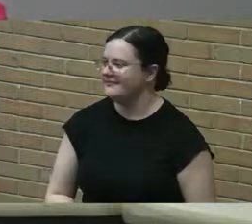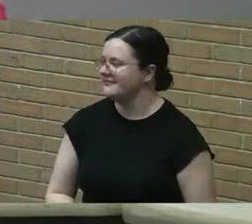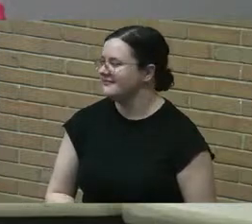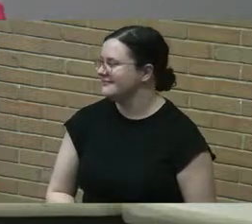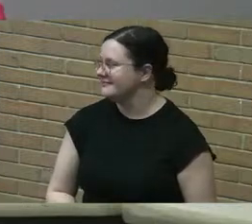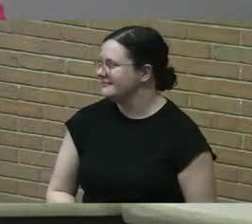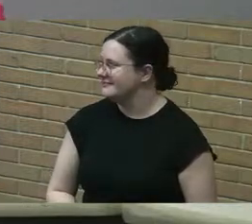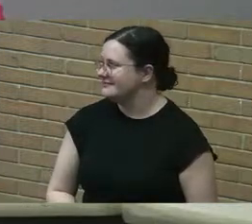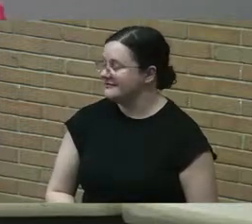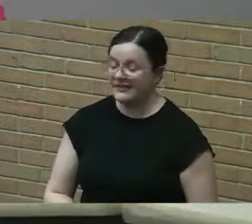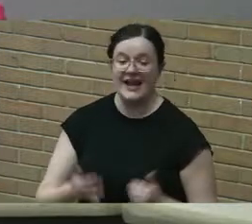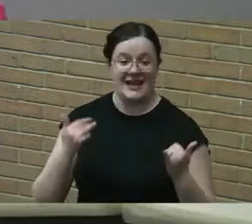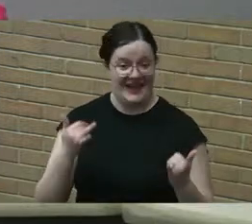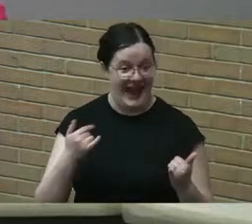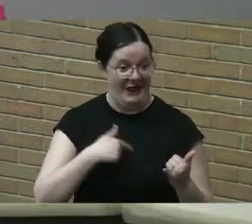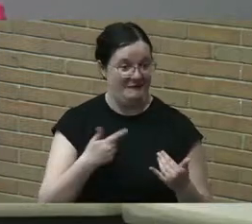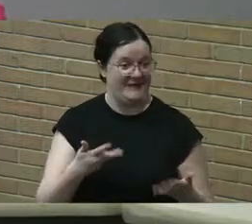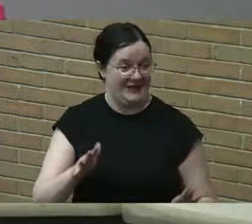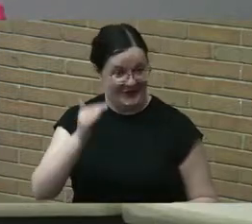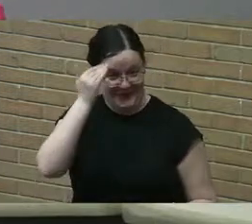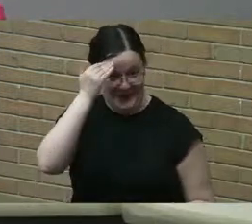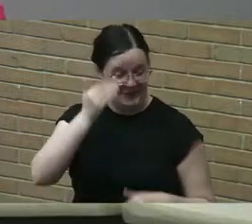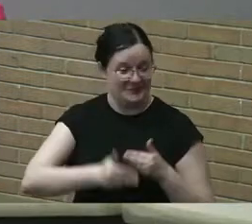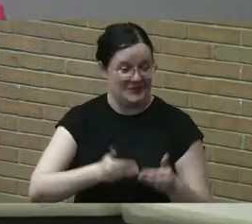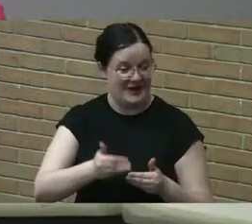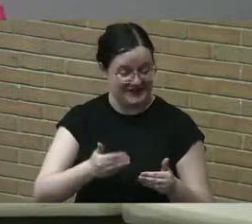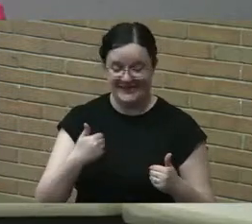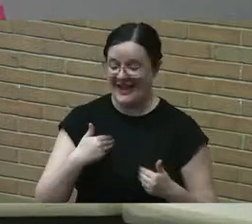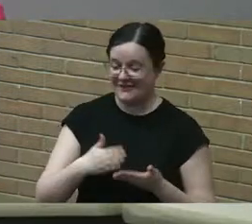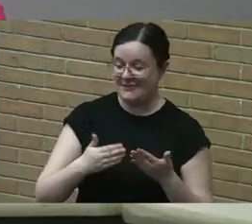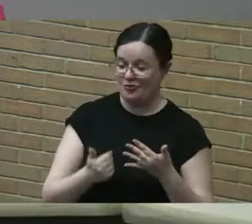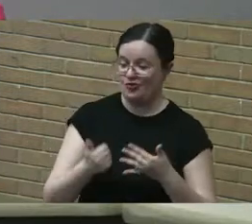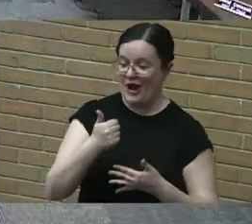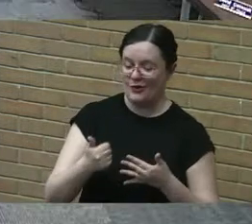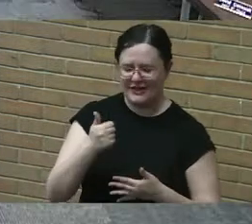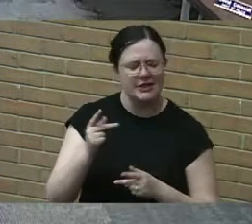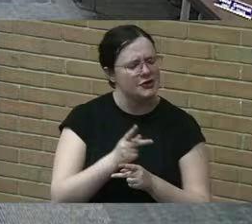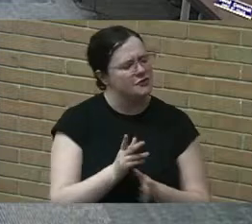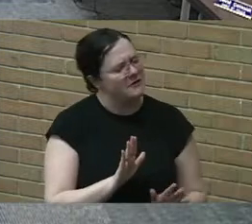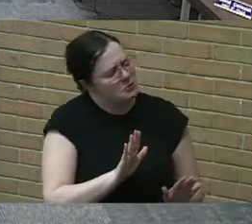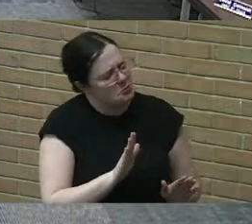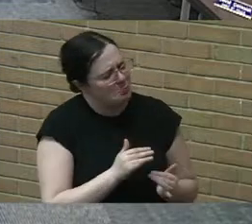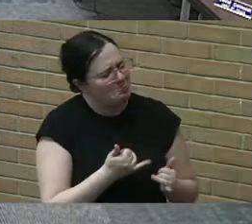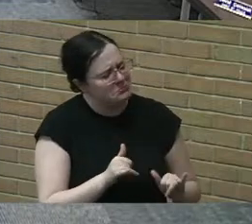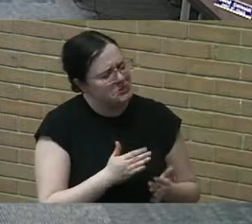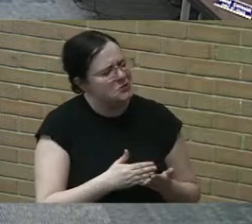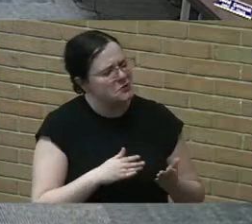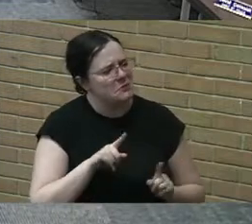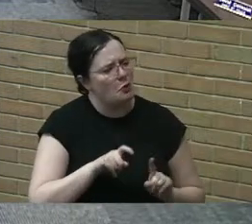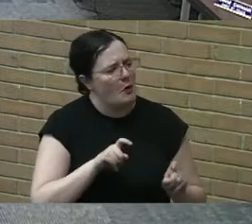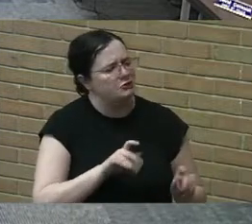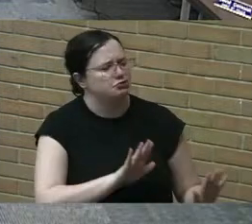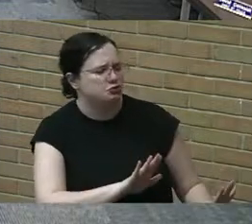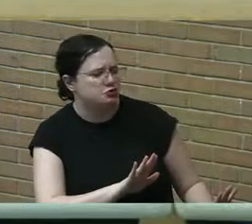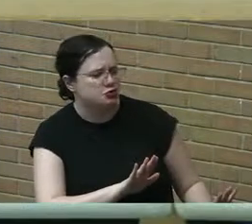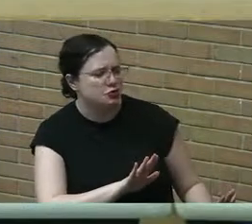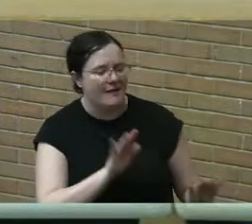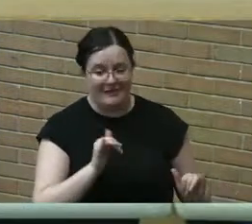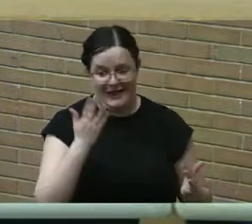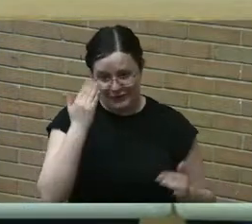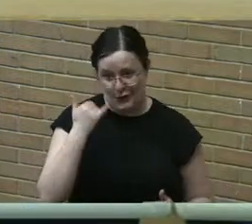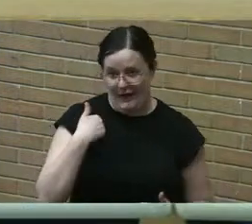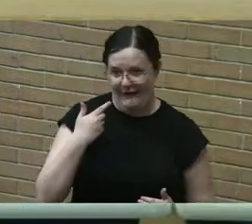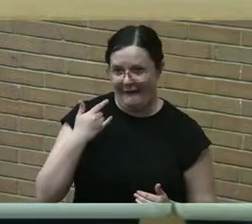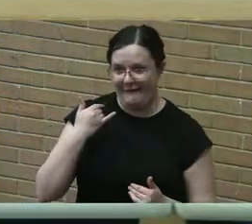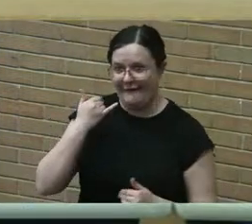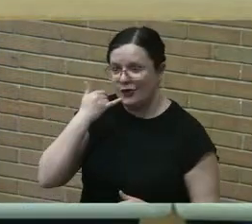So we now know the process, and we have some priorities. We still have some questions, which is why I played telephone tag with the